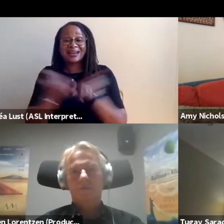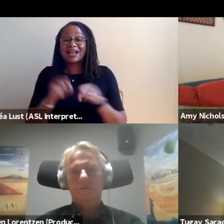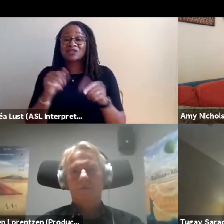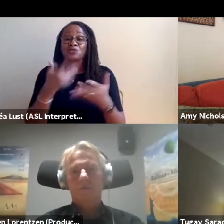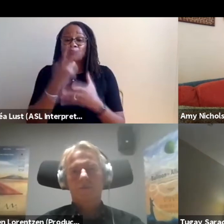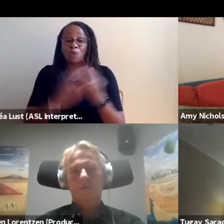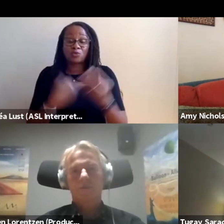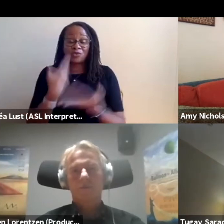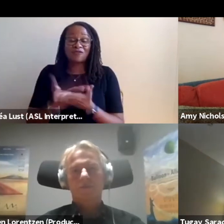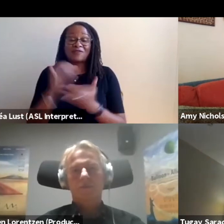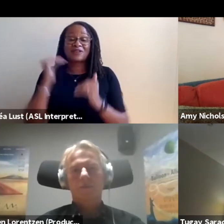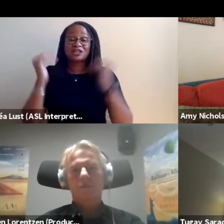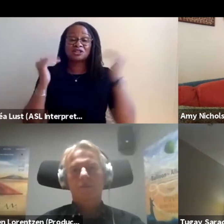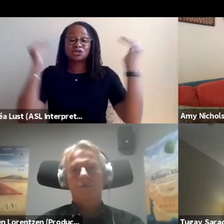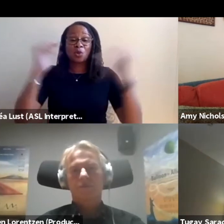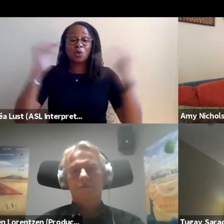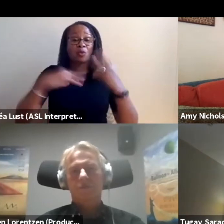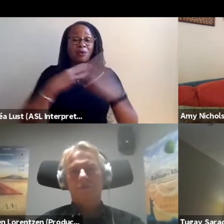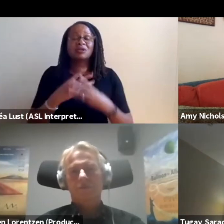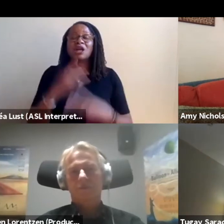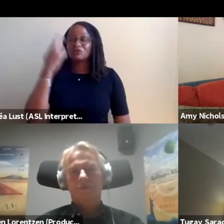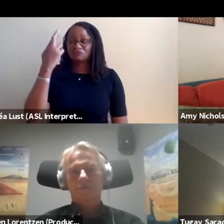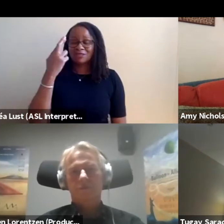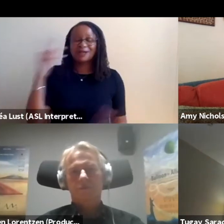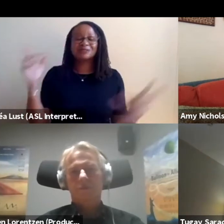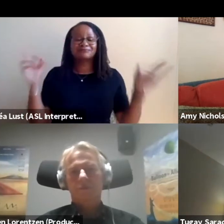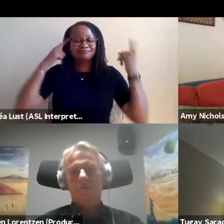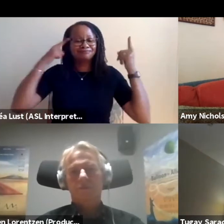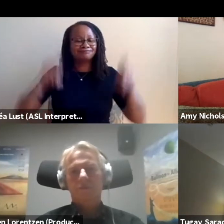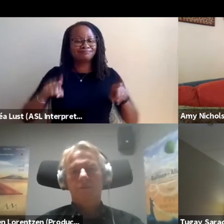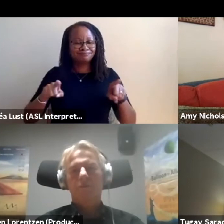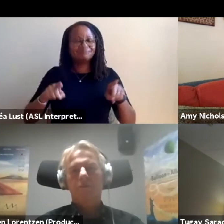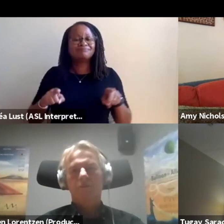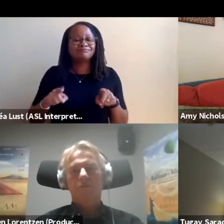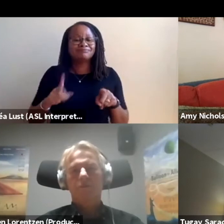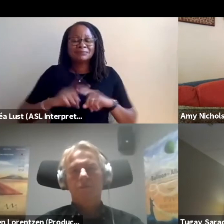And my mother herself, when she's